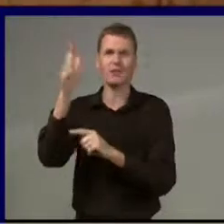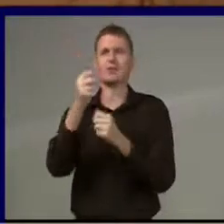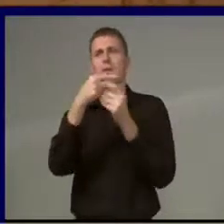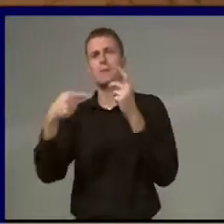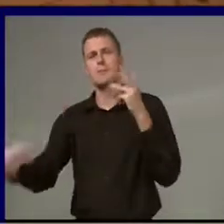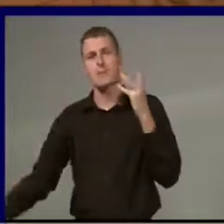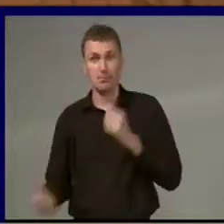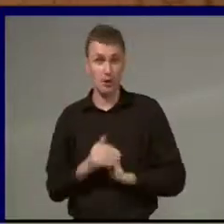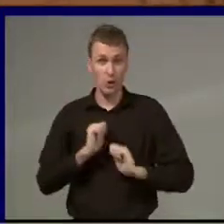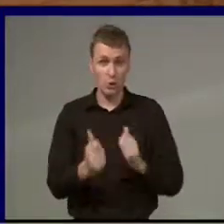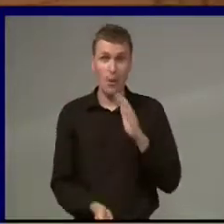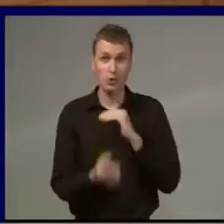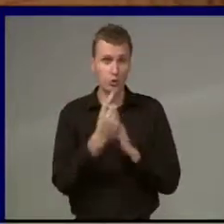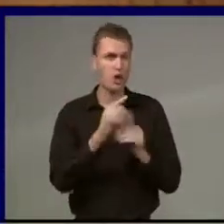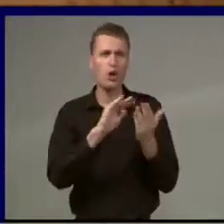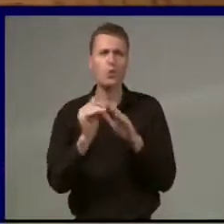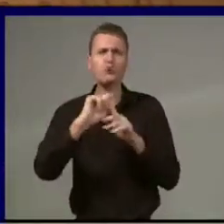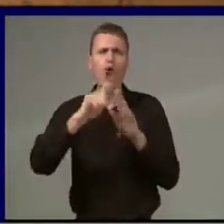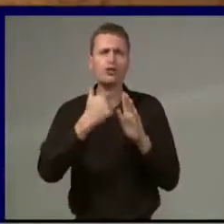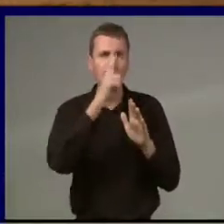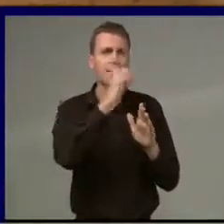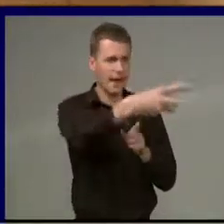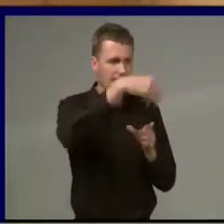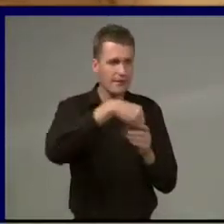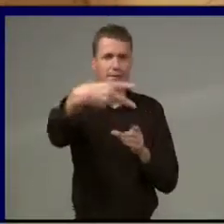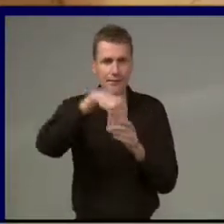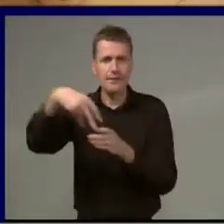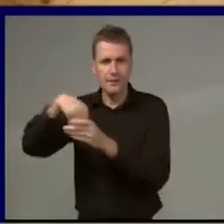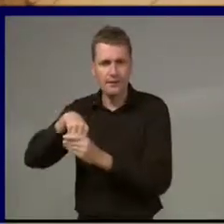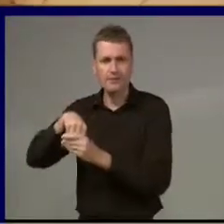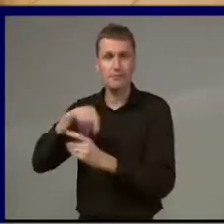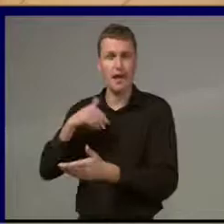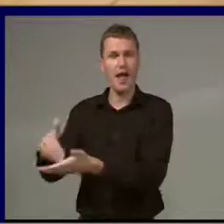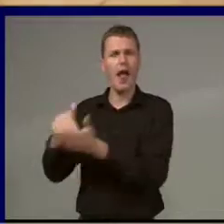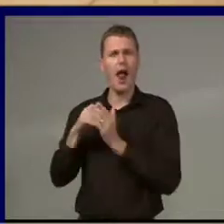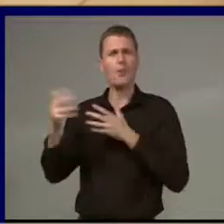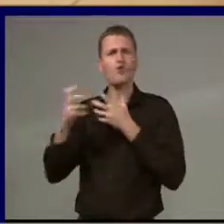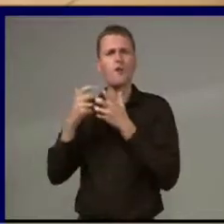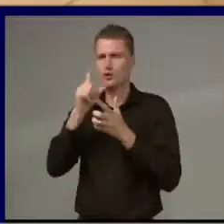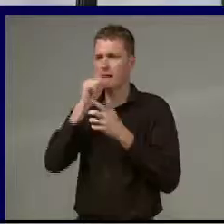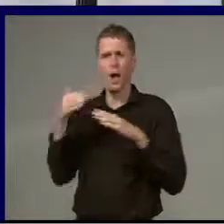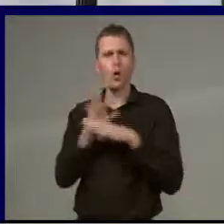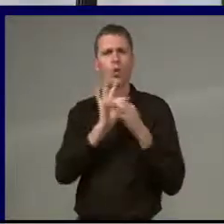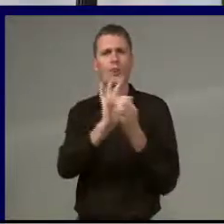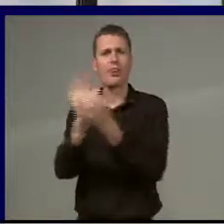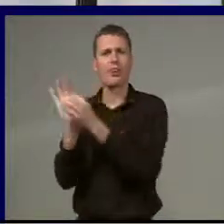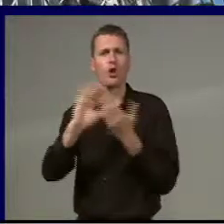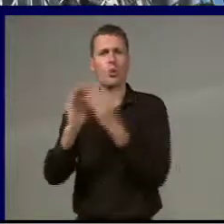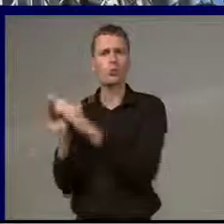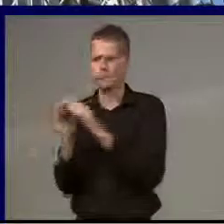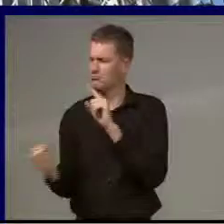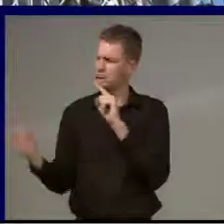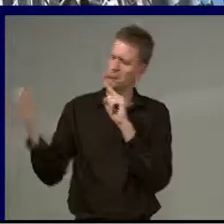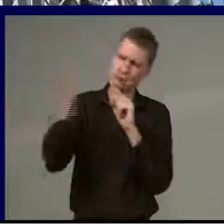for all sorts of community projects that we really want to engage with and that will help the university work in with the community, which is a top priority for us.